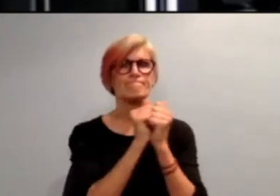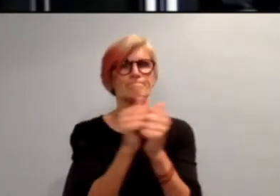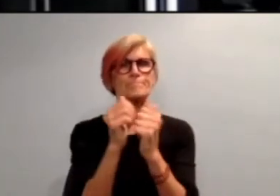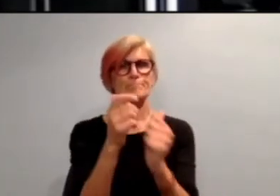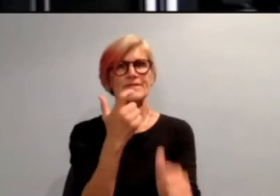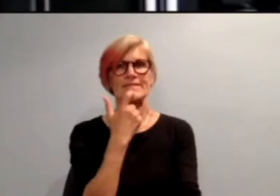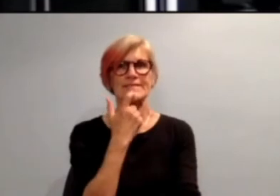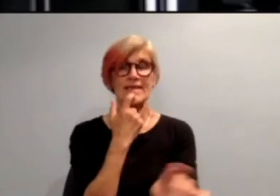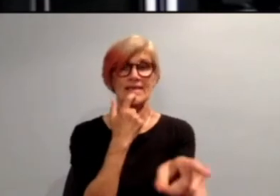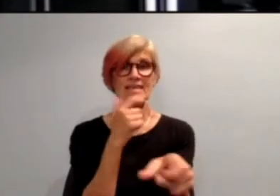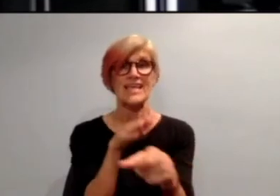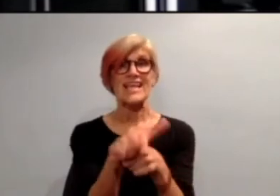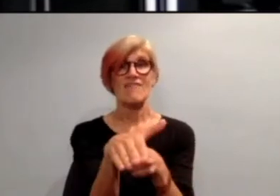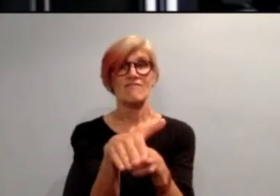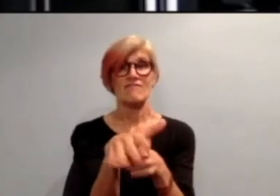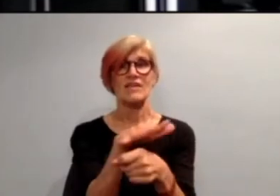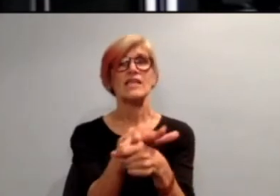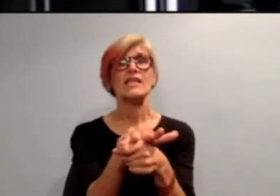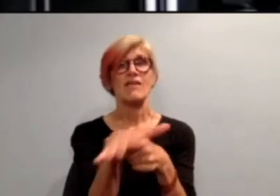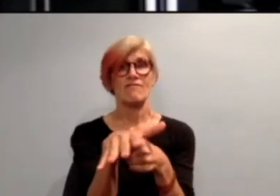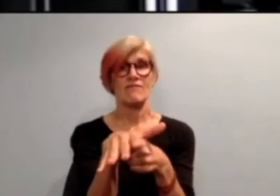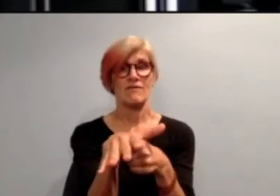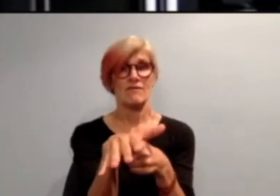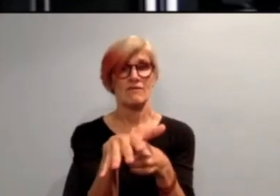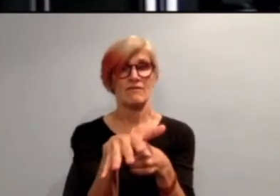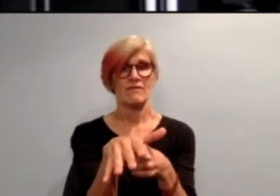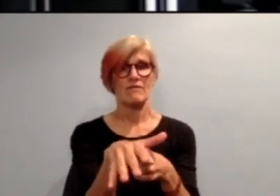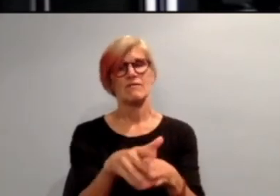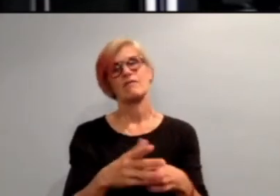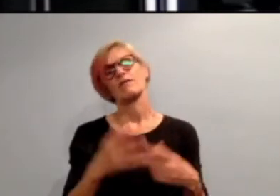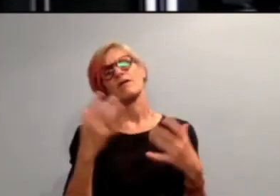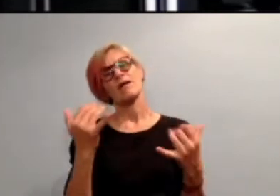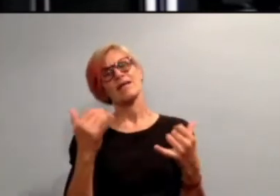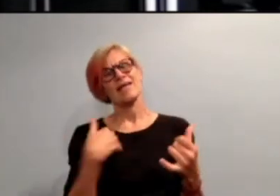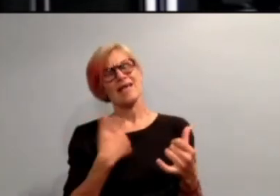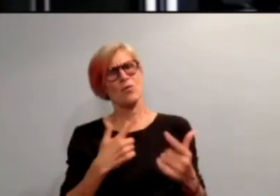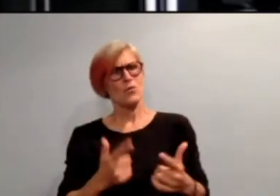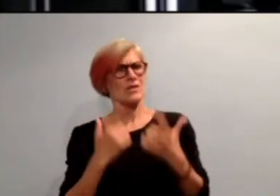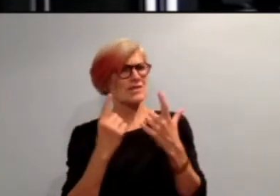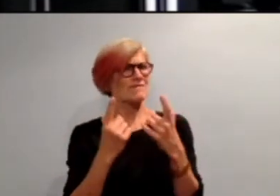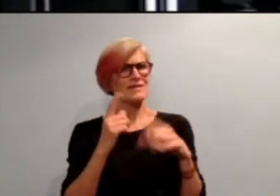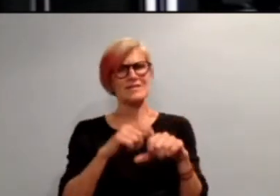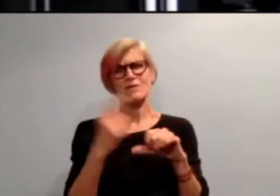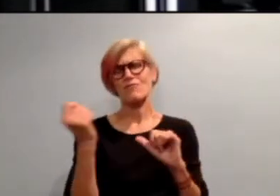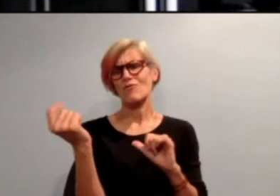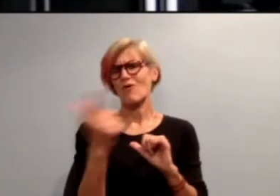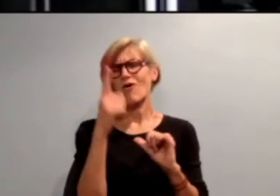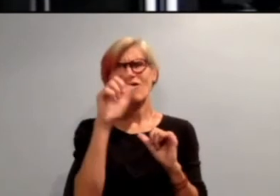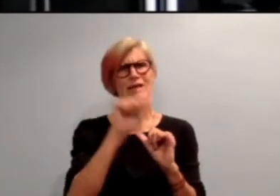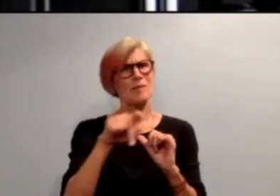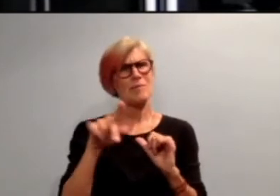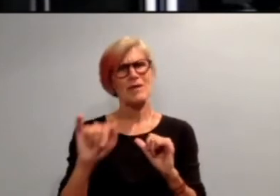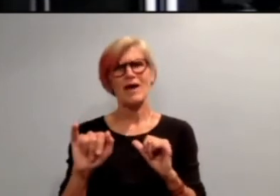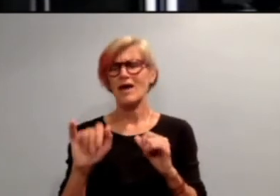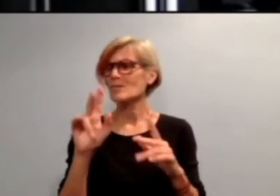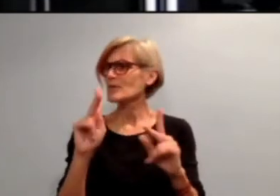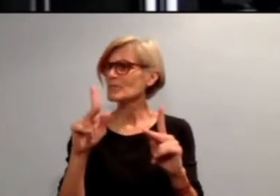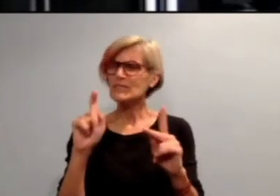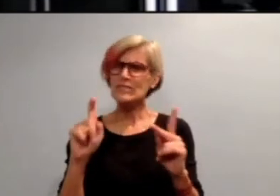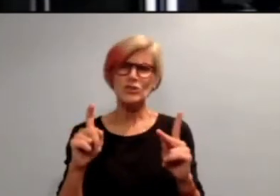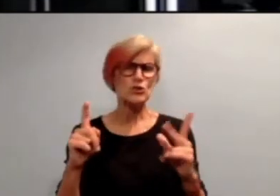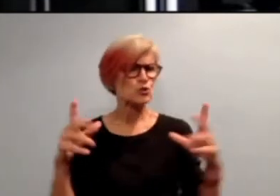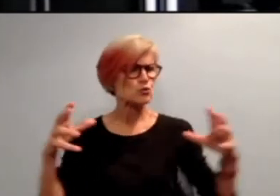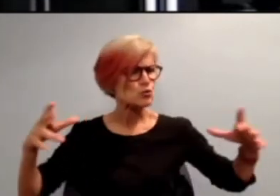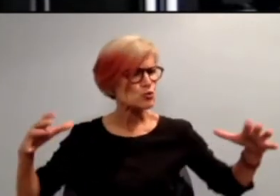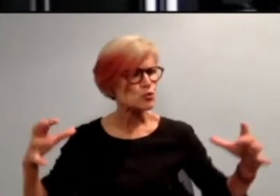enough is enough. Right now, we are living in a moment for all Asian Pacific Islanders to rally together. This